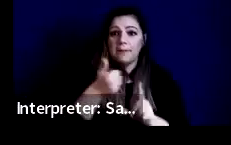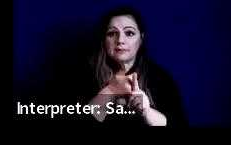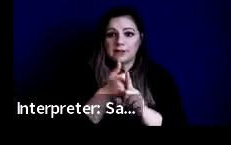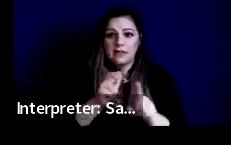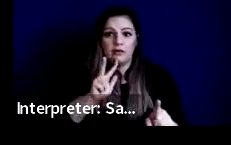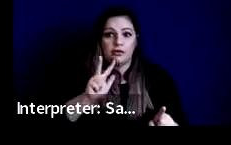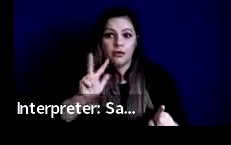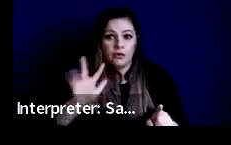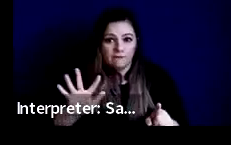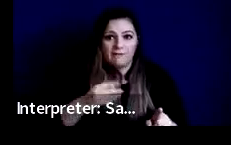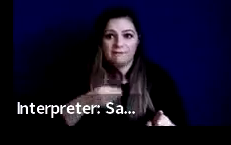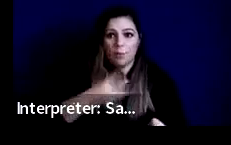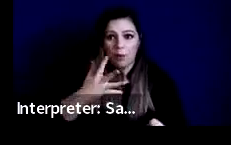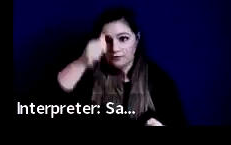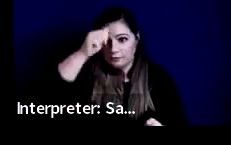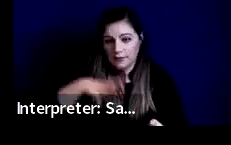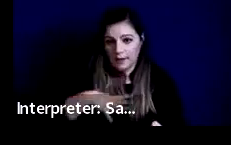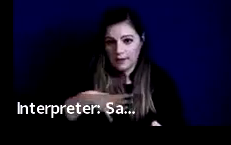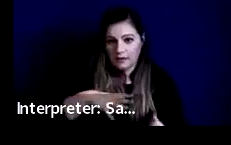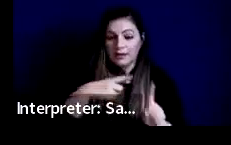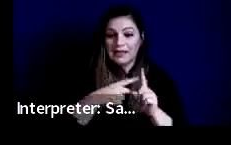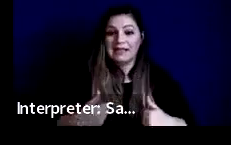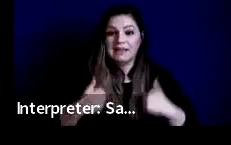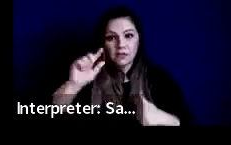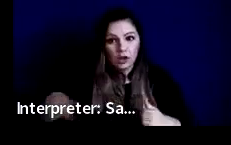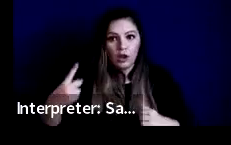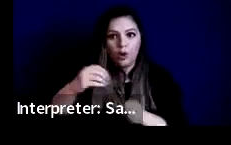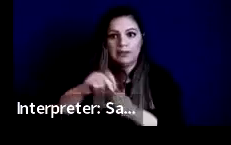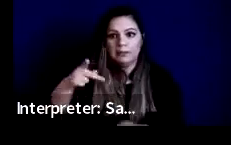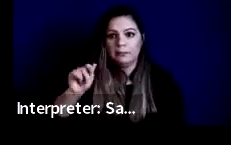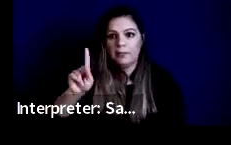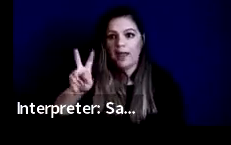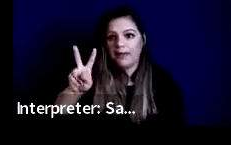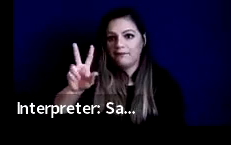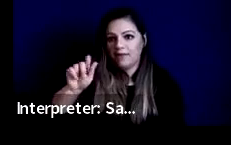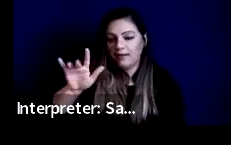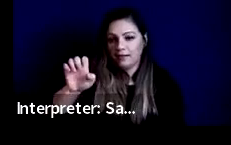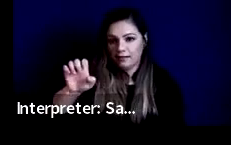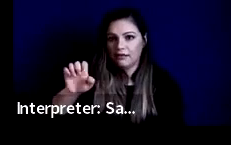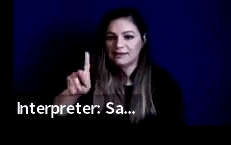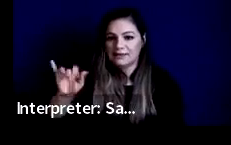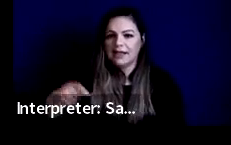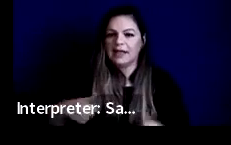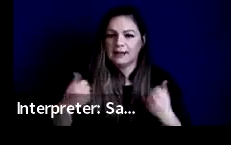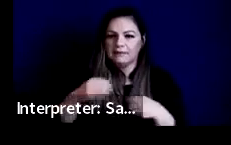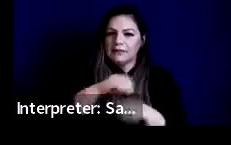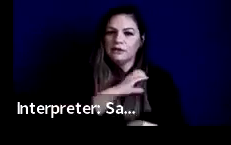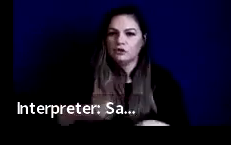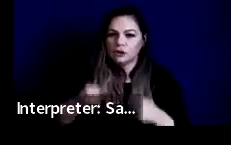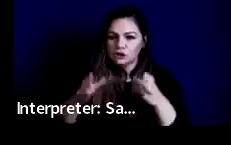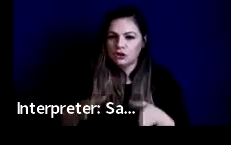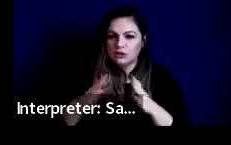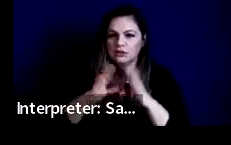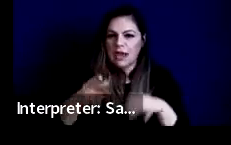male. He lives alone in Pikeville, Kentucky. He grew up in a Christian household, and he does still attend church with his mom and his grandparents